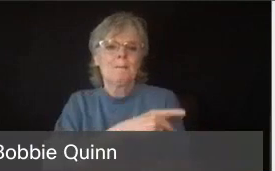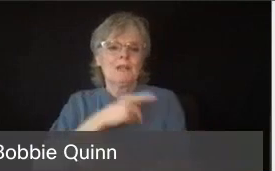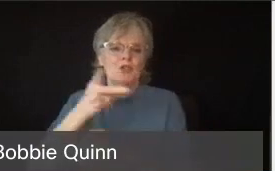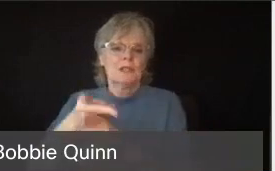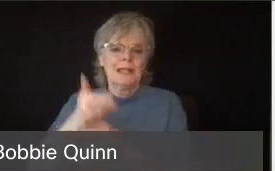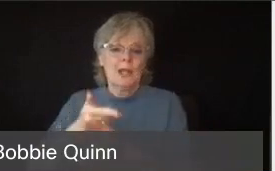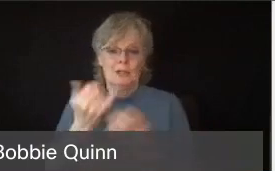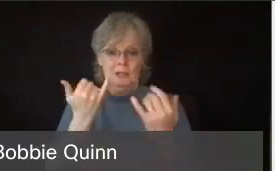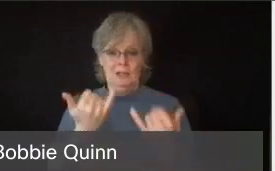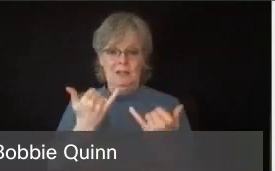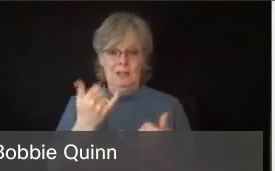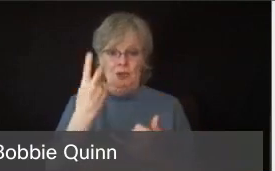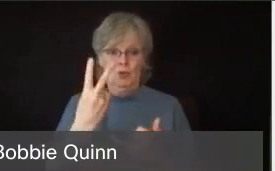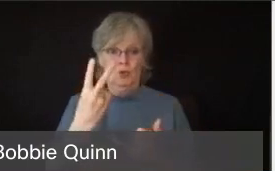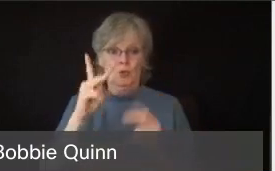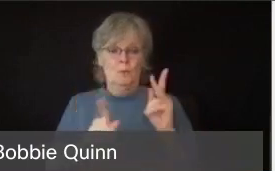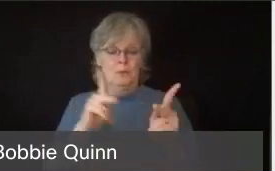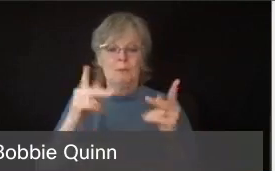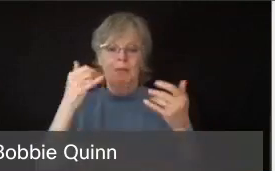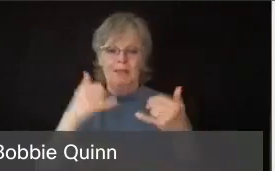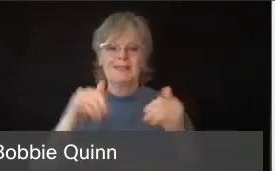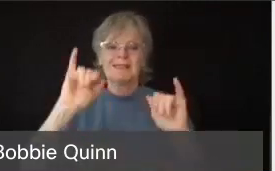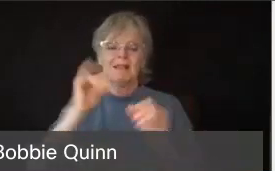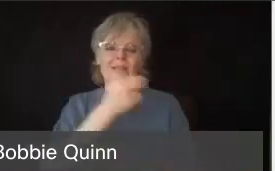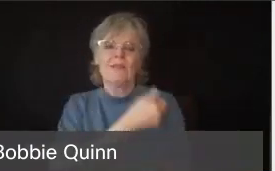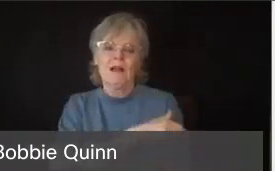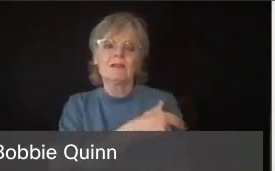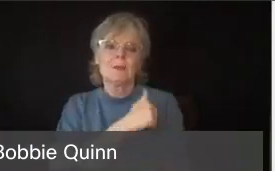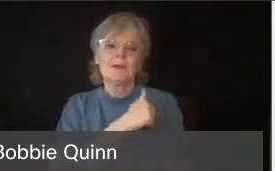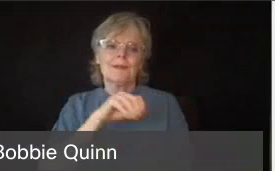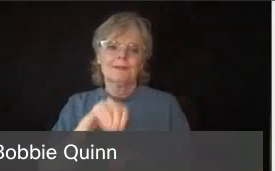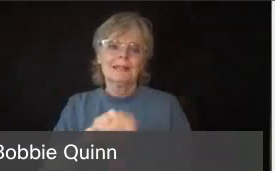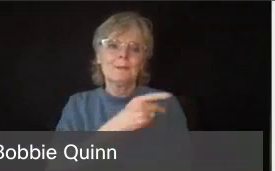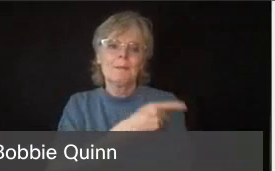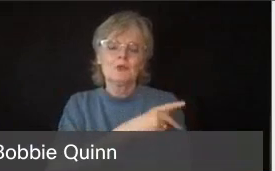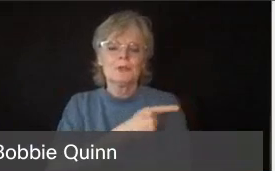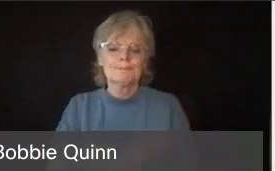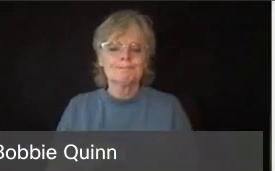2 people who are still in the hospital.